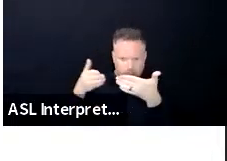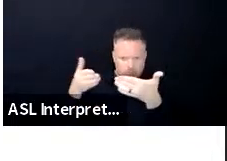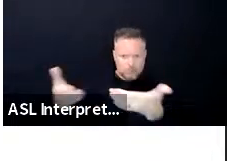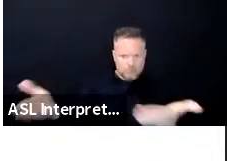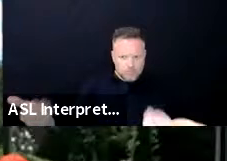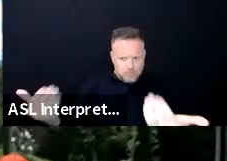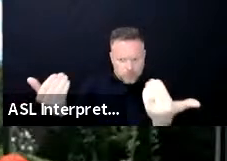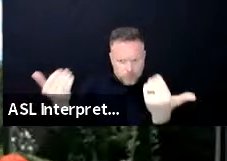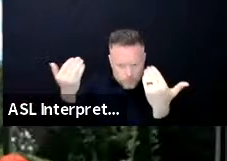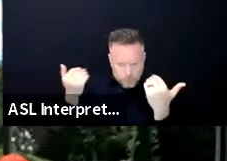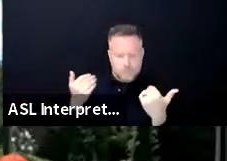well.